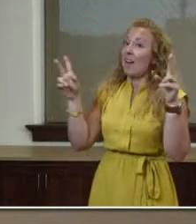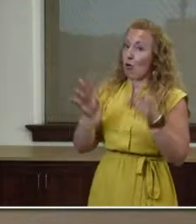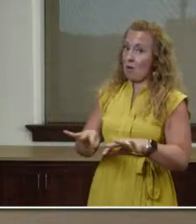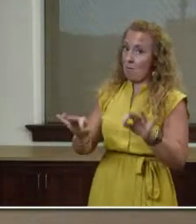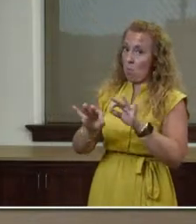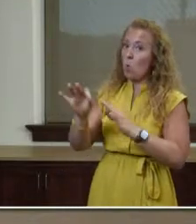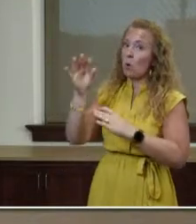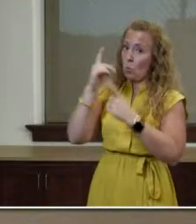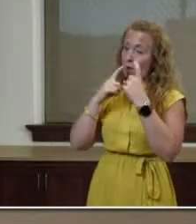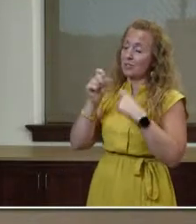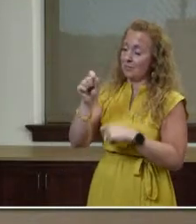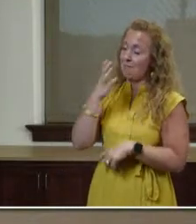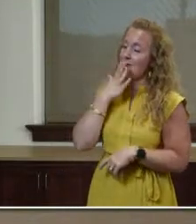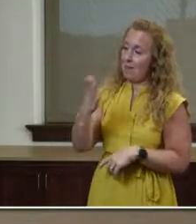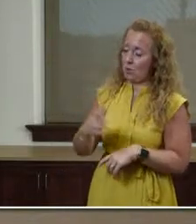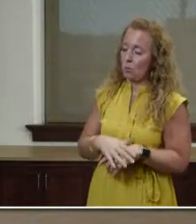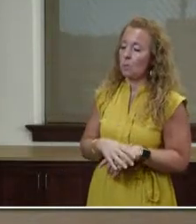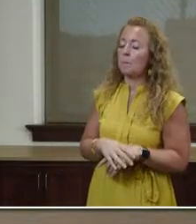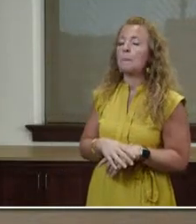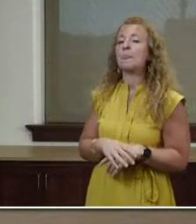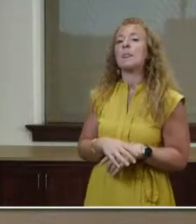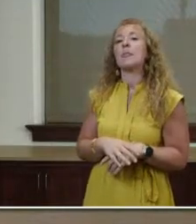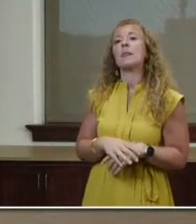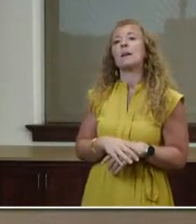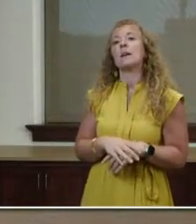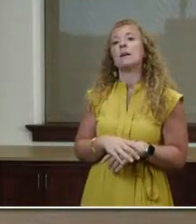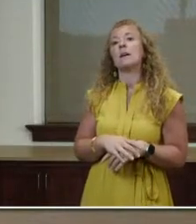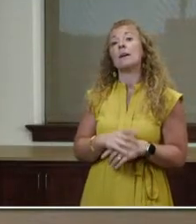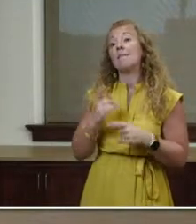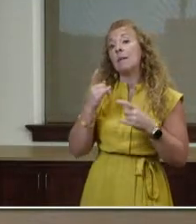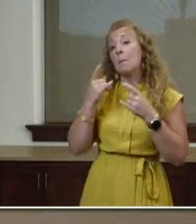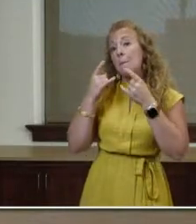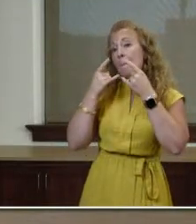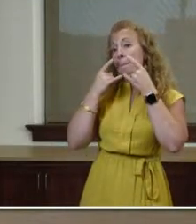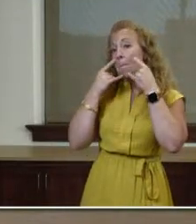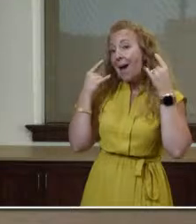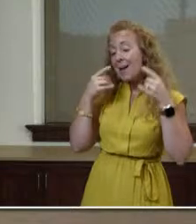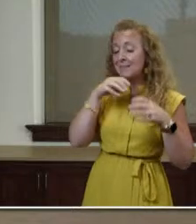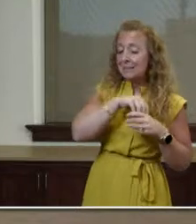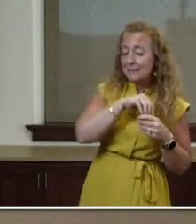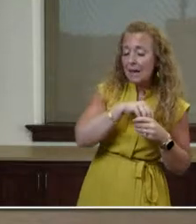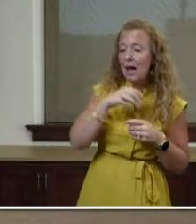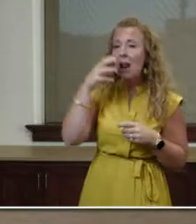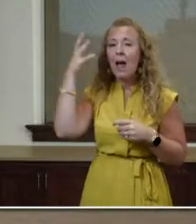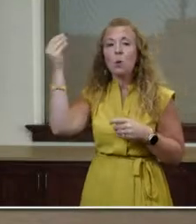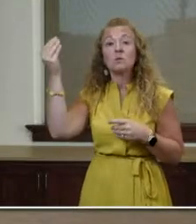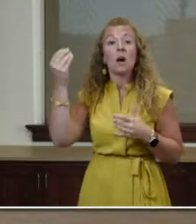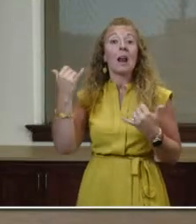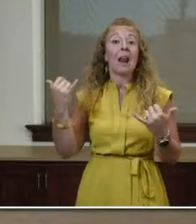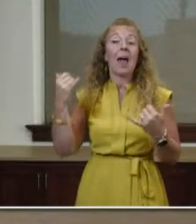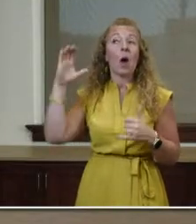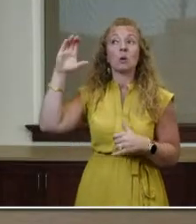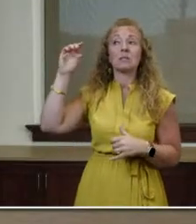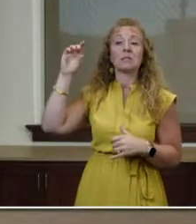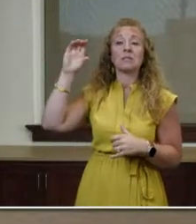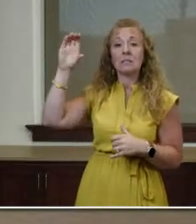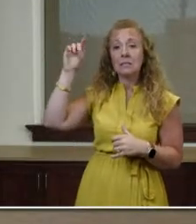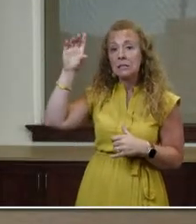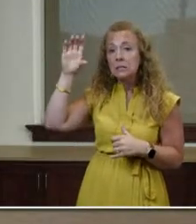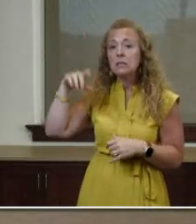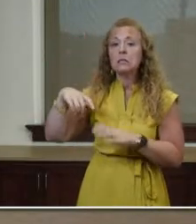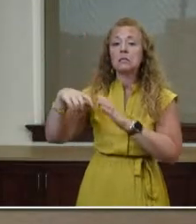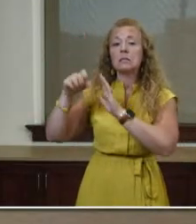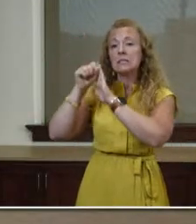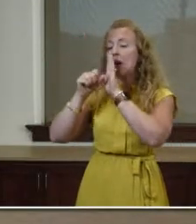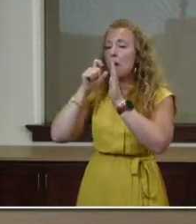question. Thank you. So, with the wearing a face covering indoors and outdoors is no longer mandated by the state.